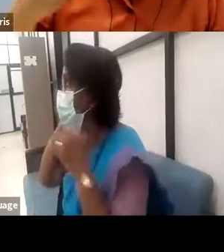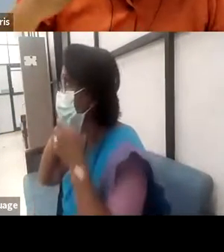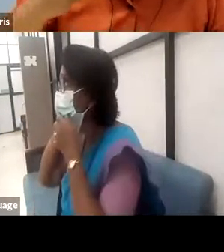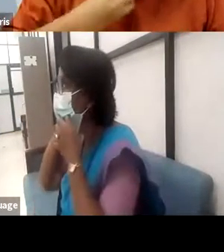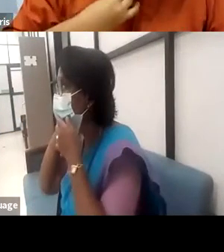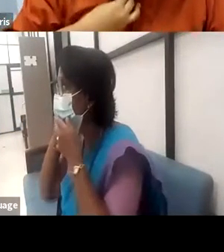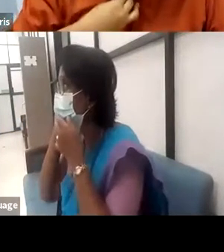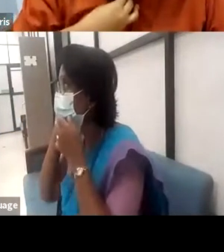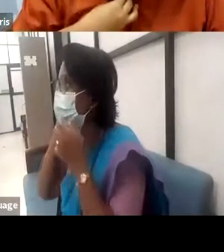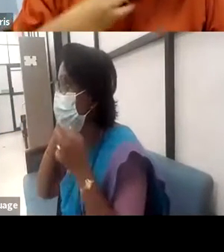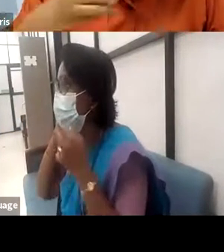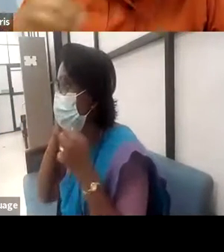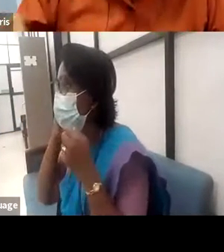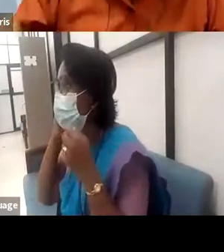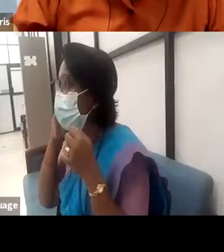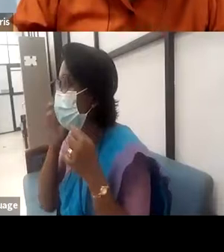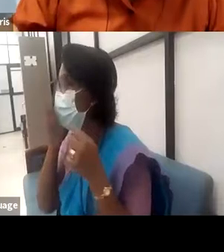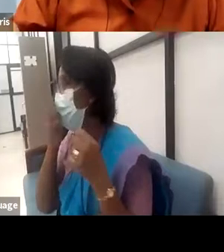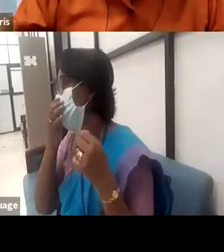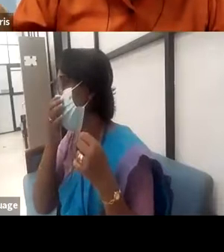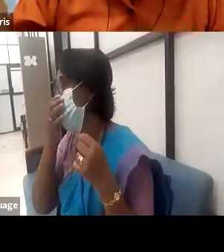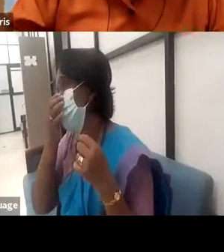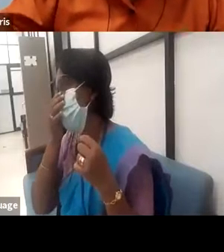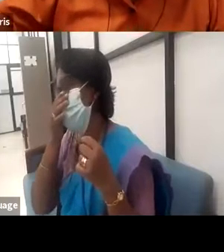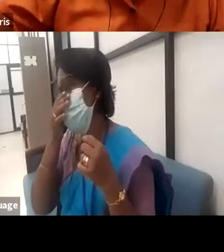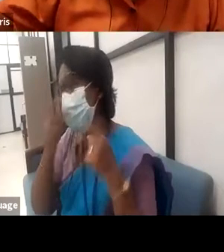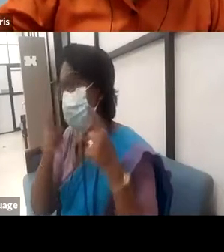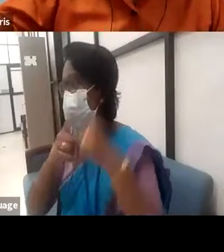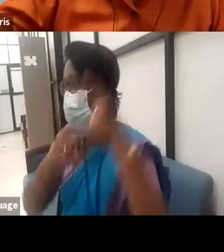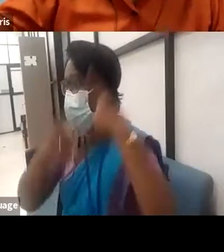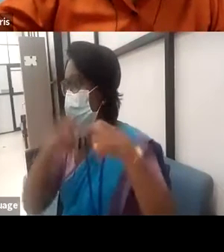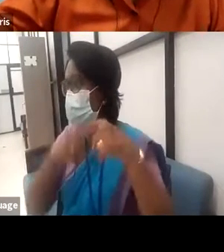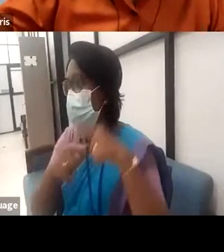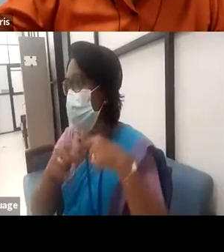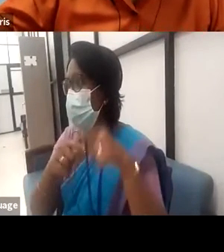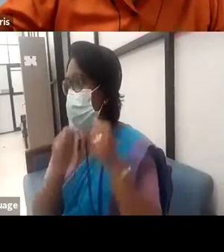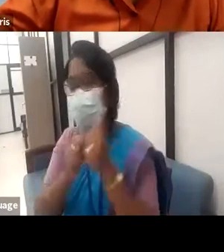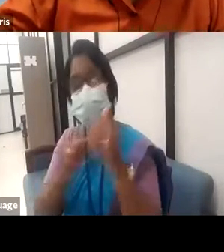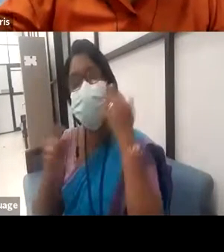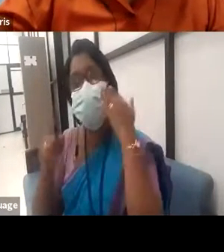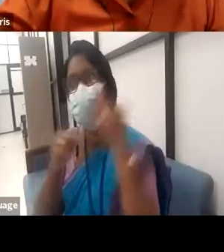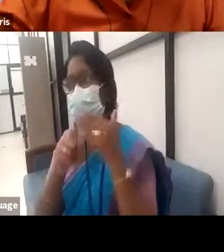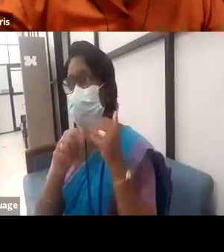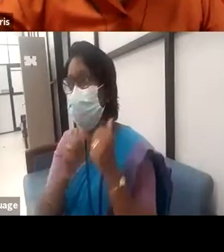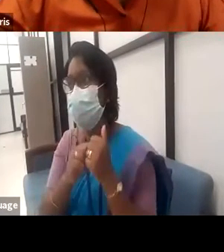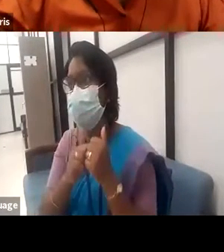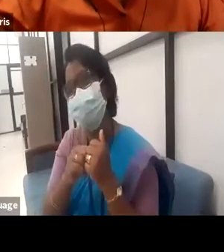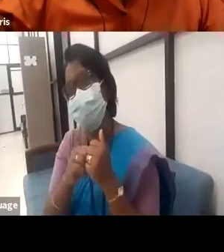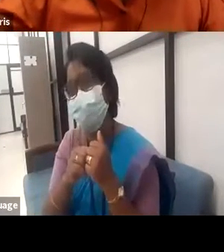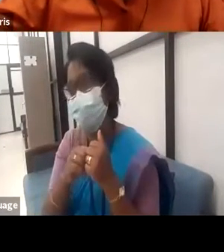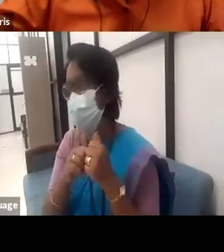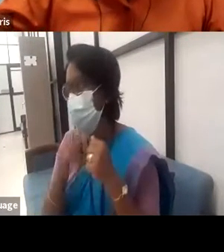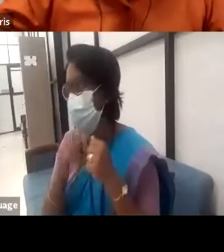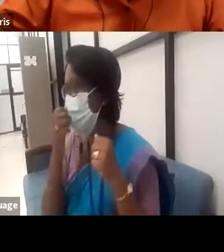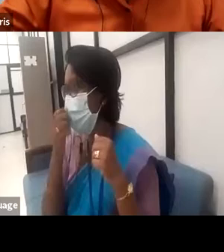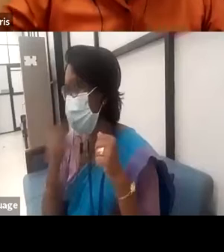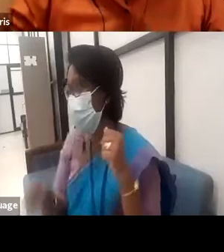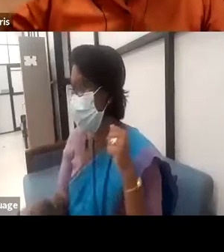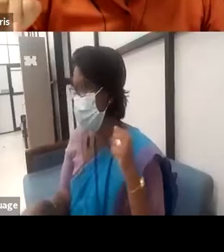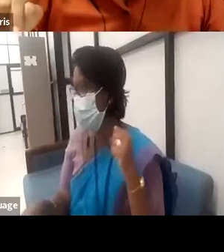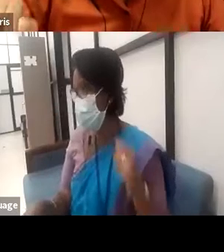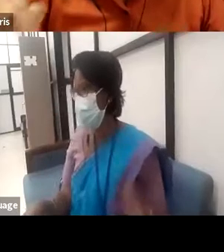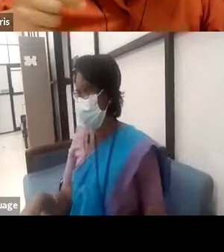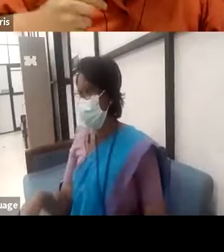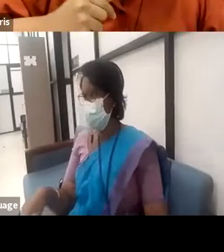do I, as Celine, as a responsible business, purpose-driven business in this industry, how do we